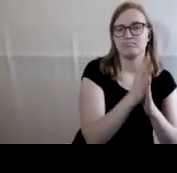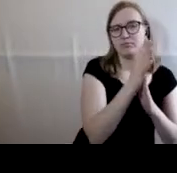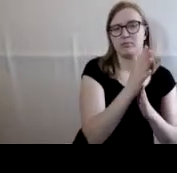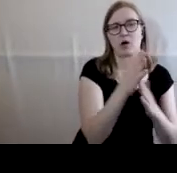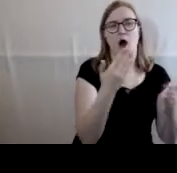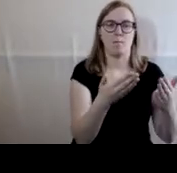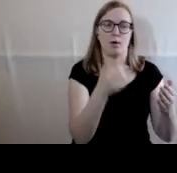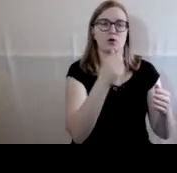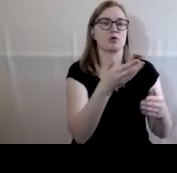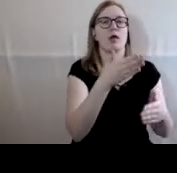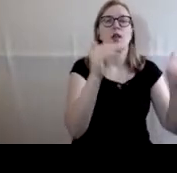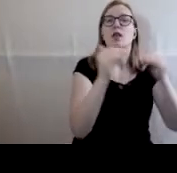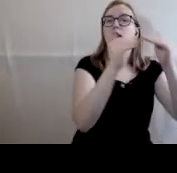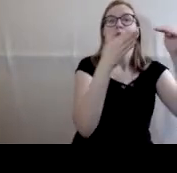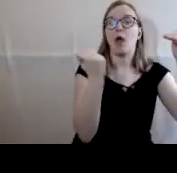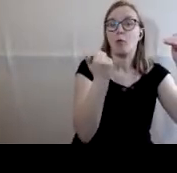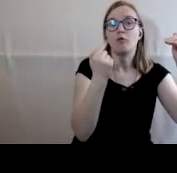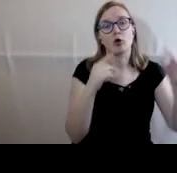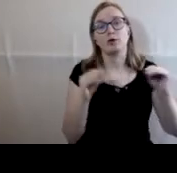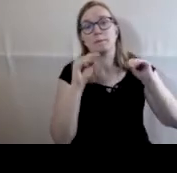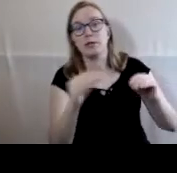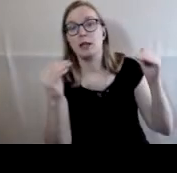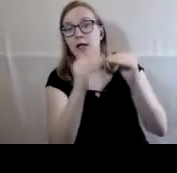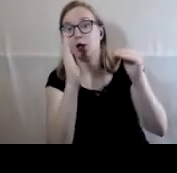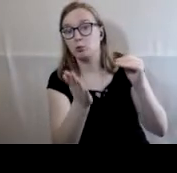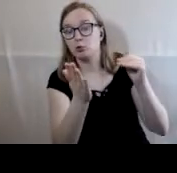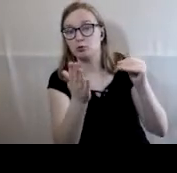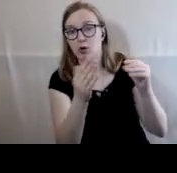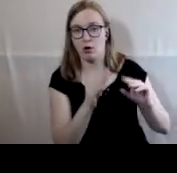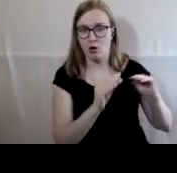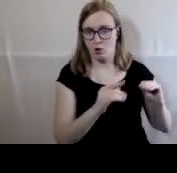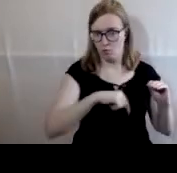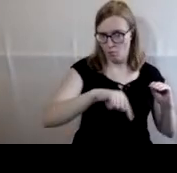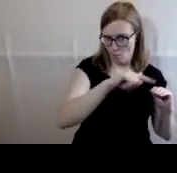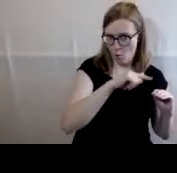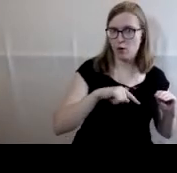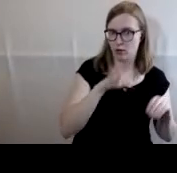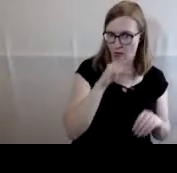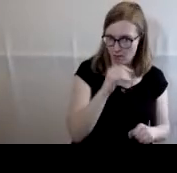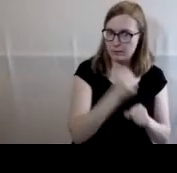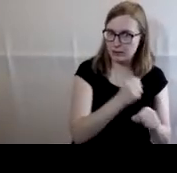differentiating them, are your teachers equipped to teach at those different levels?